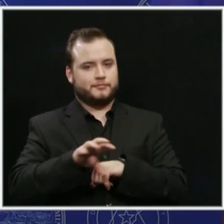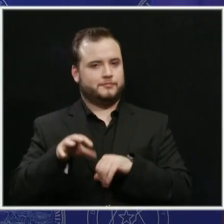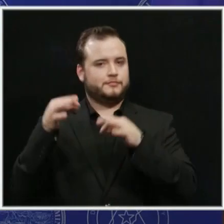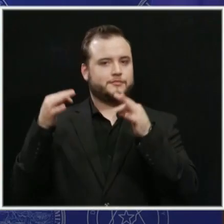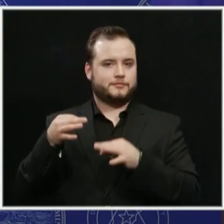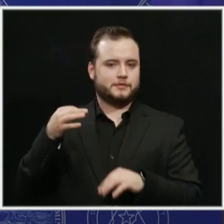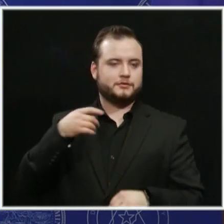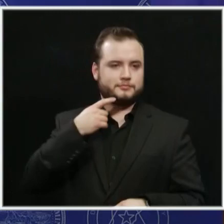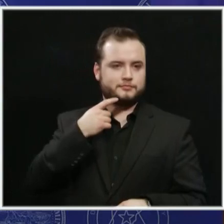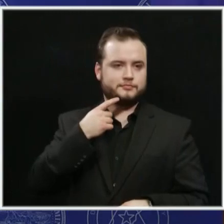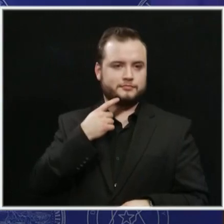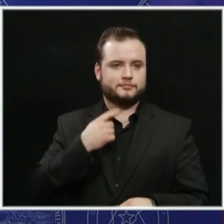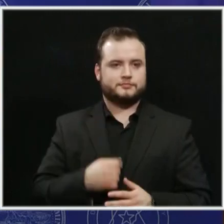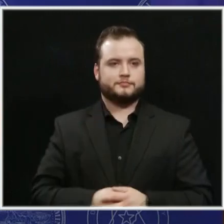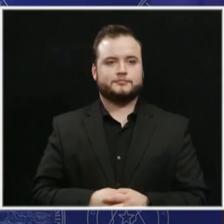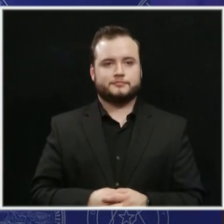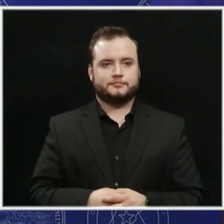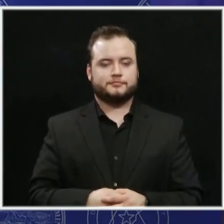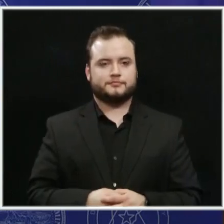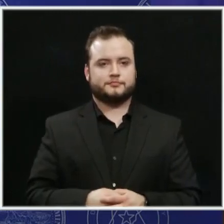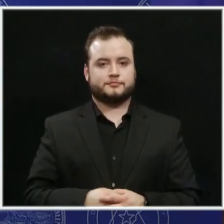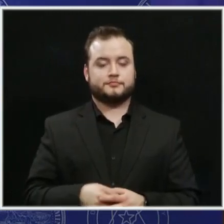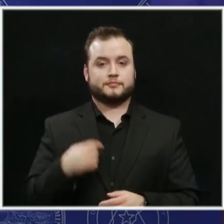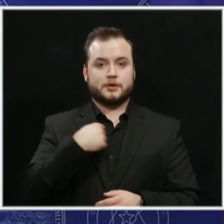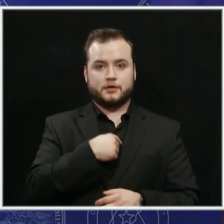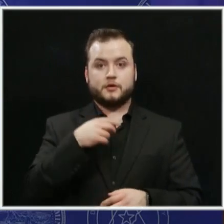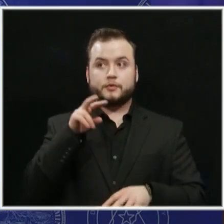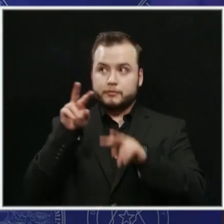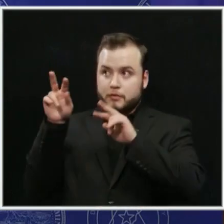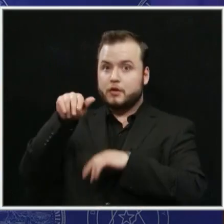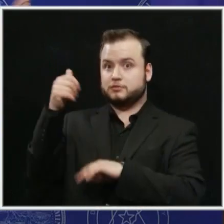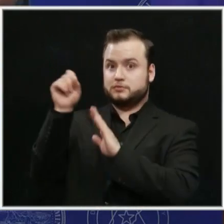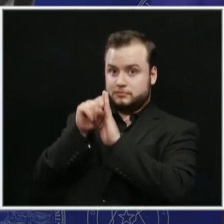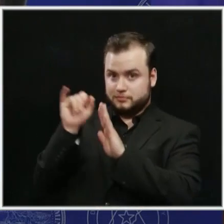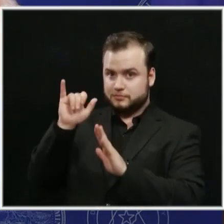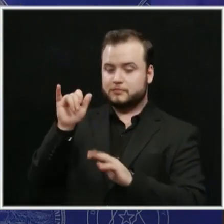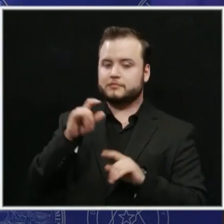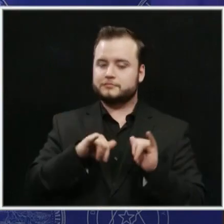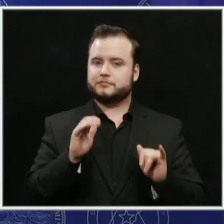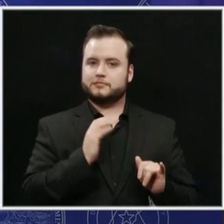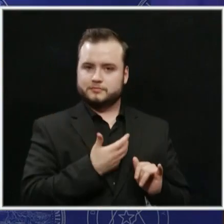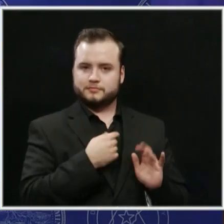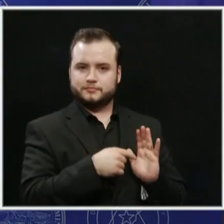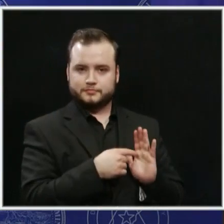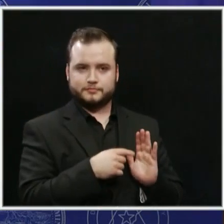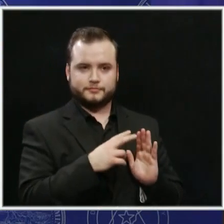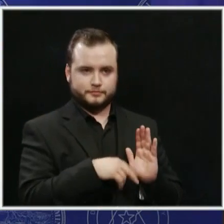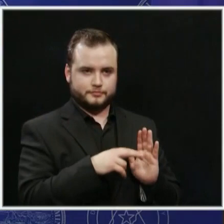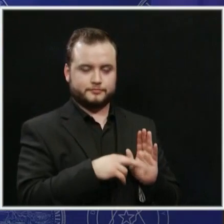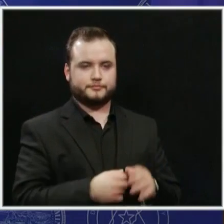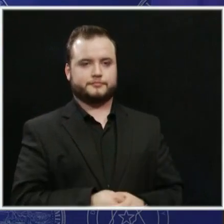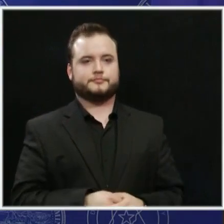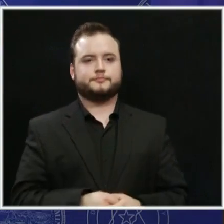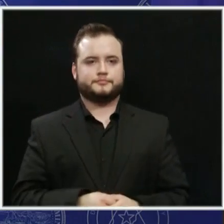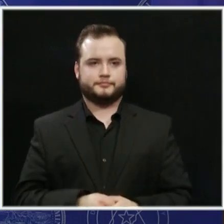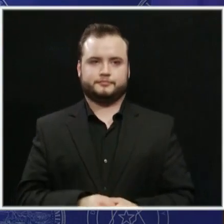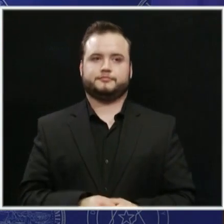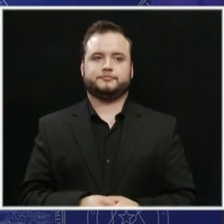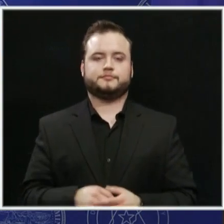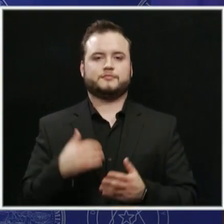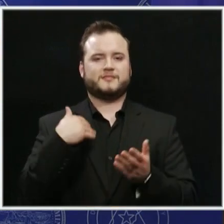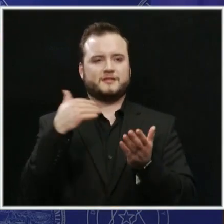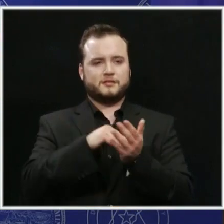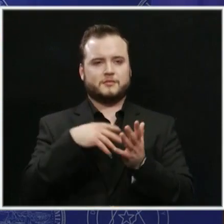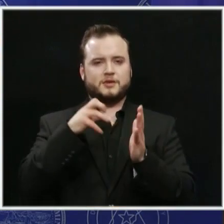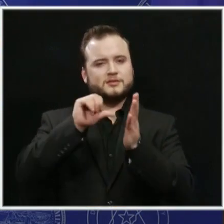the other, because I think we are making movement. And again, I want to just ask Minnesotans, by doing this,